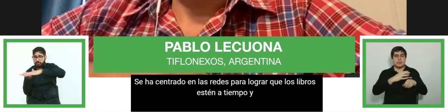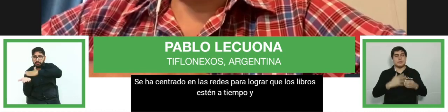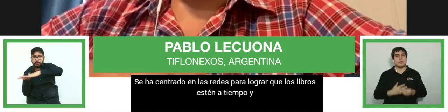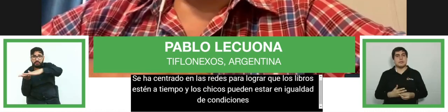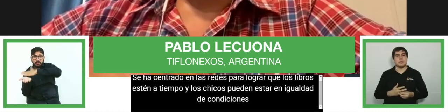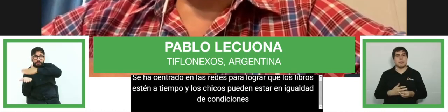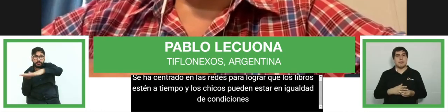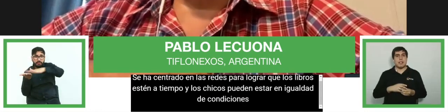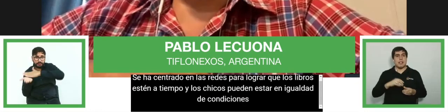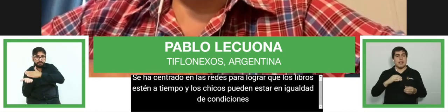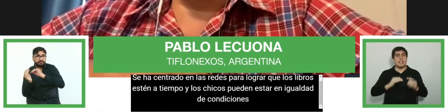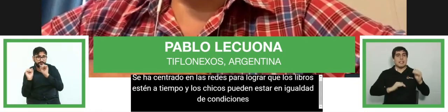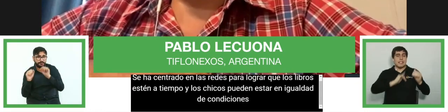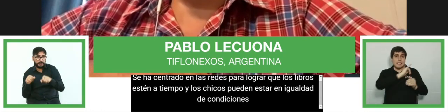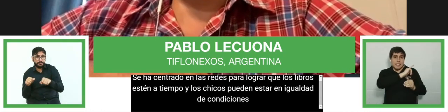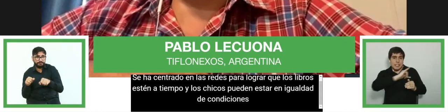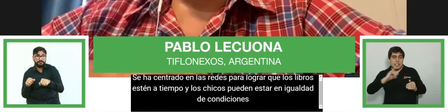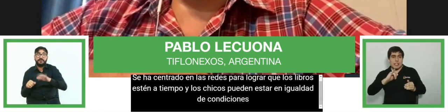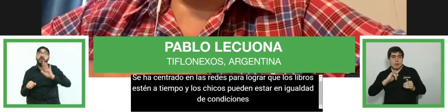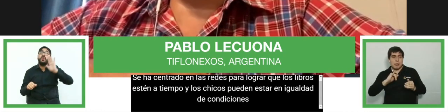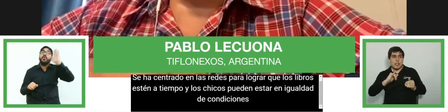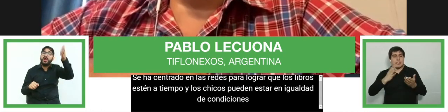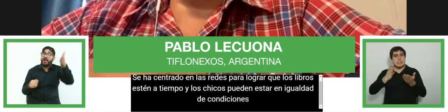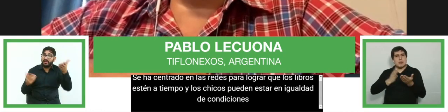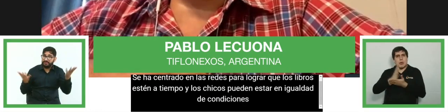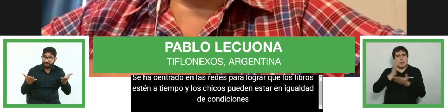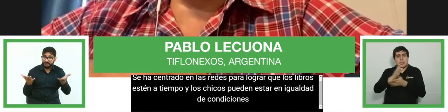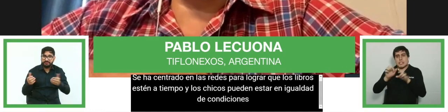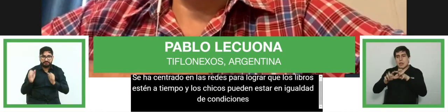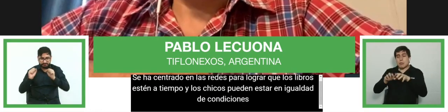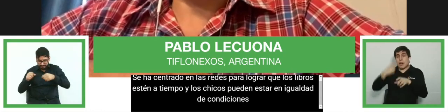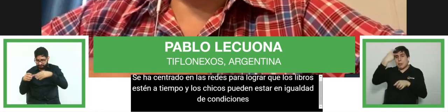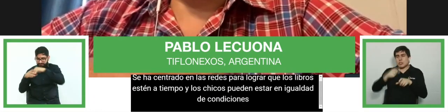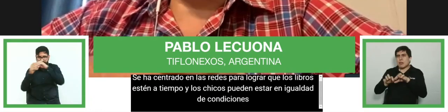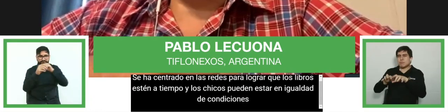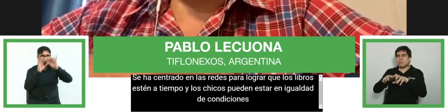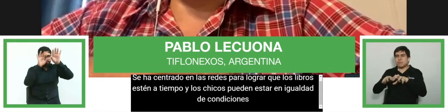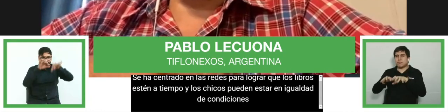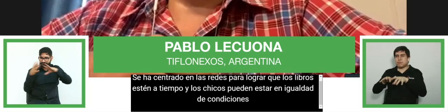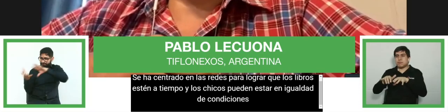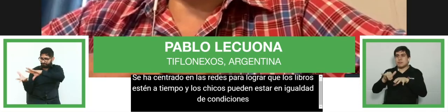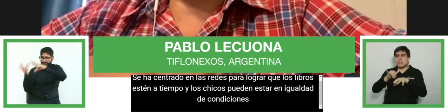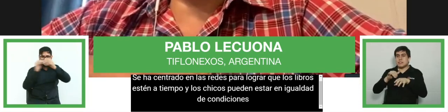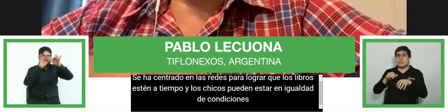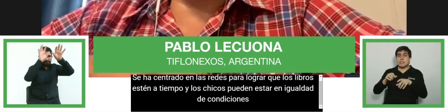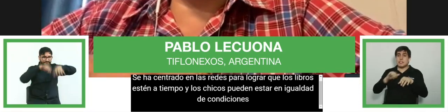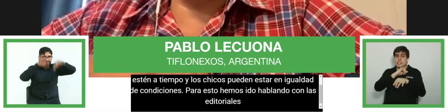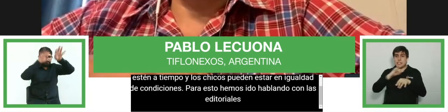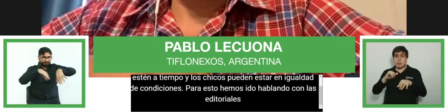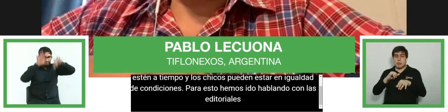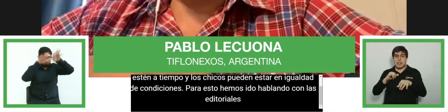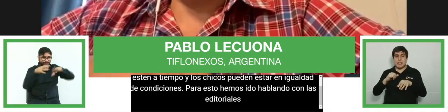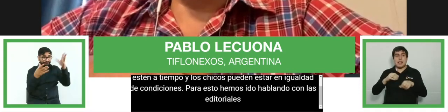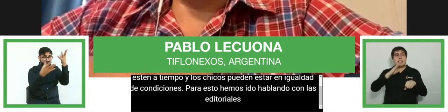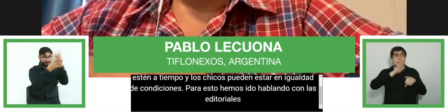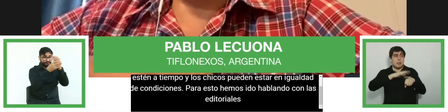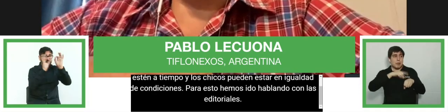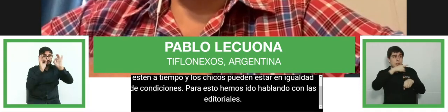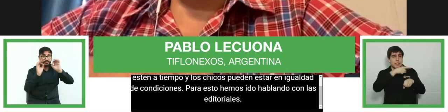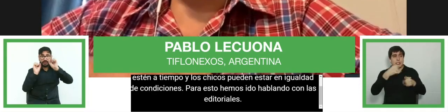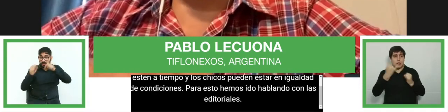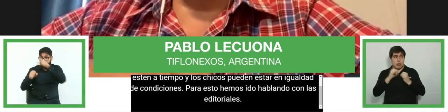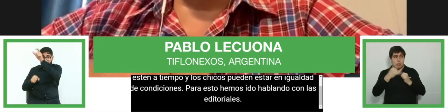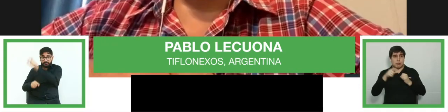book from a digital file from the publisher, and if the publishing house gave us that digital file,